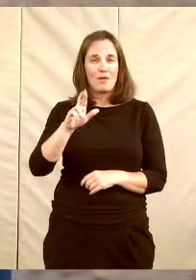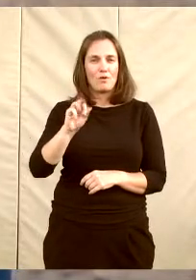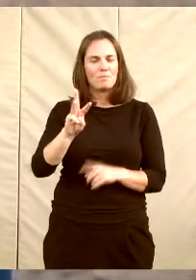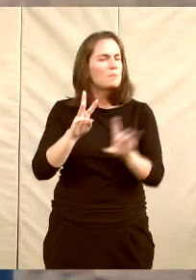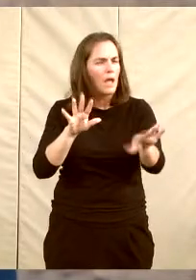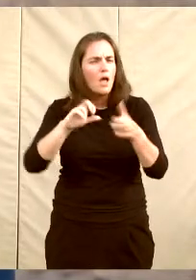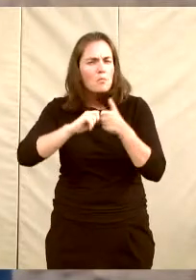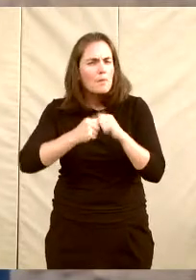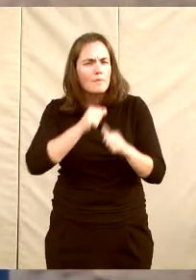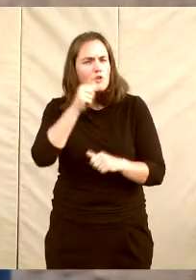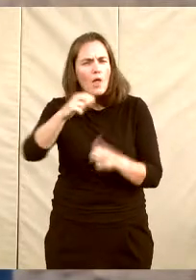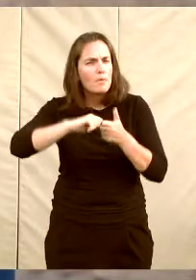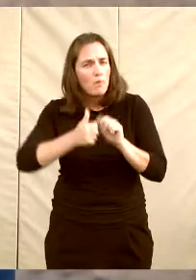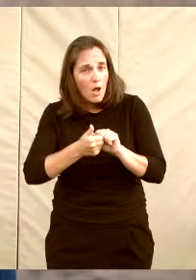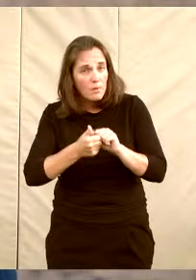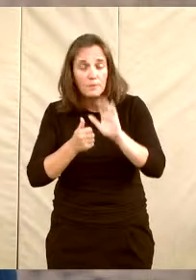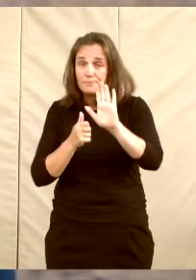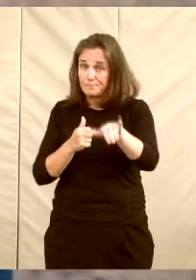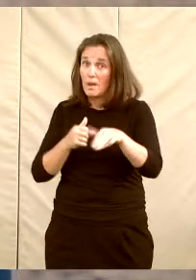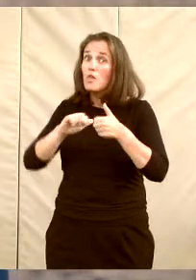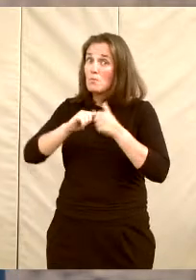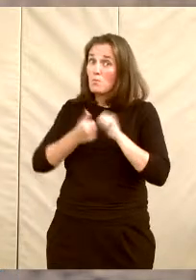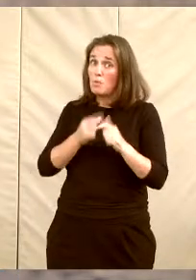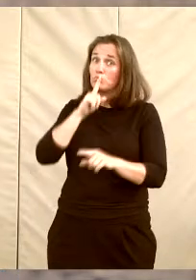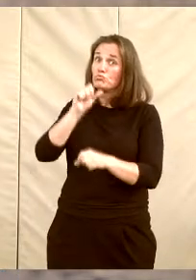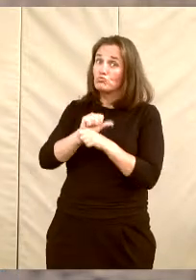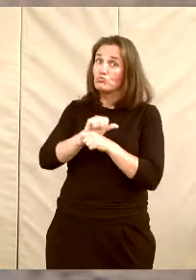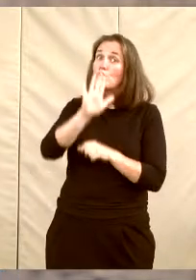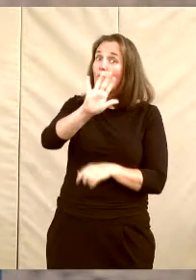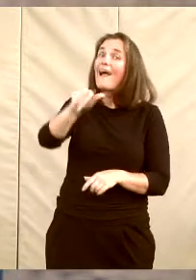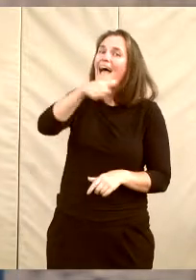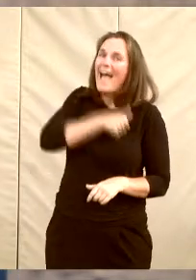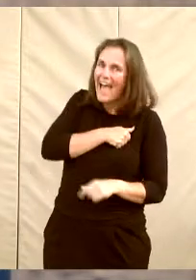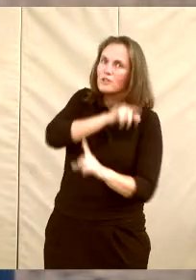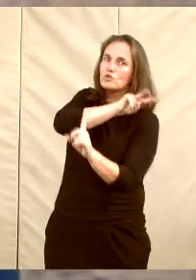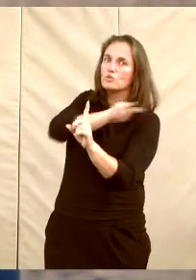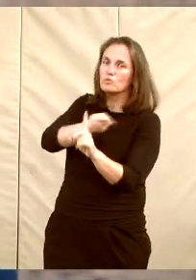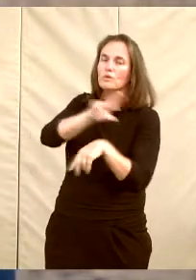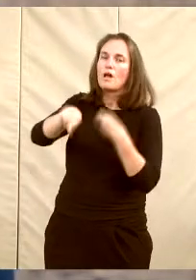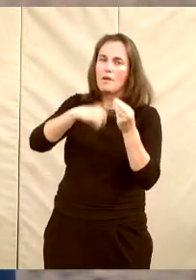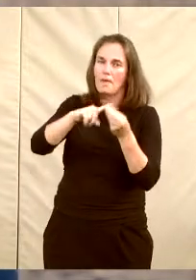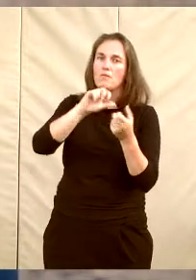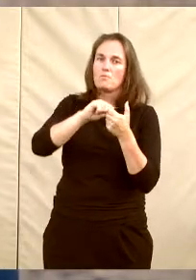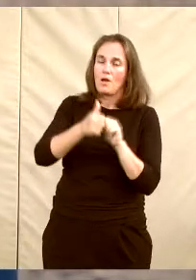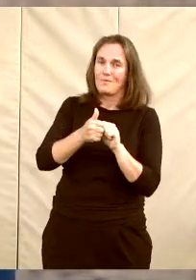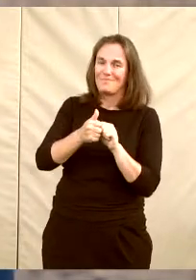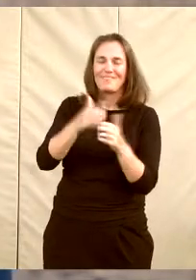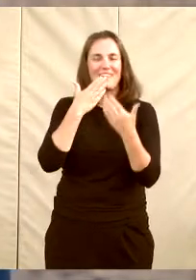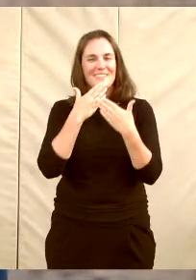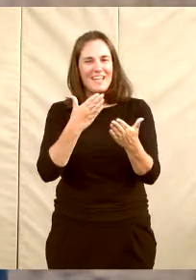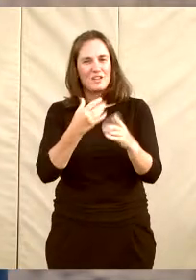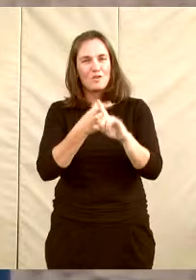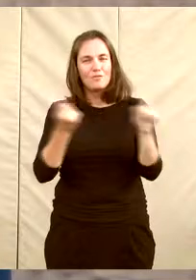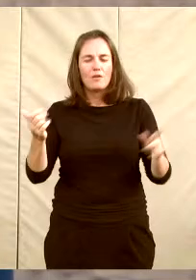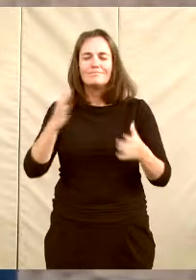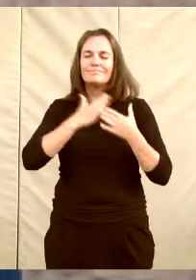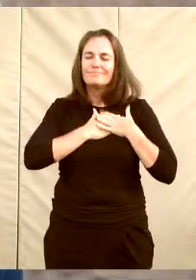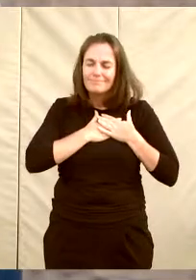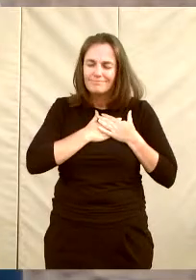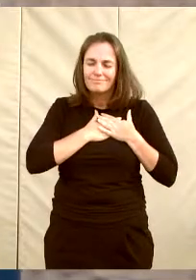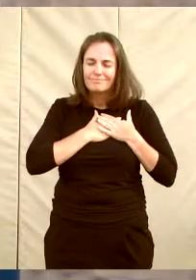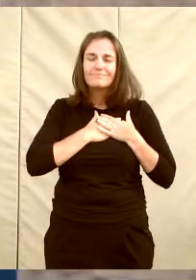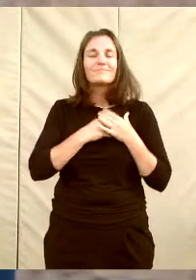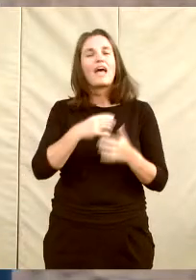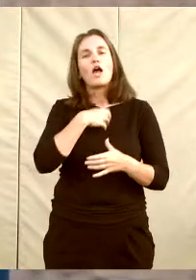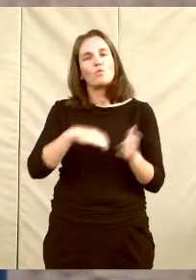problem. The problem is your attitude about the problem. Thank you, and from the bottom of my heart, I wish you all